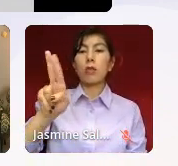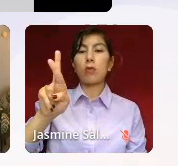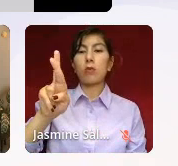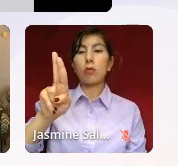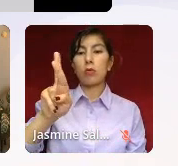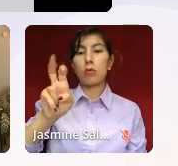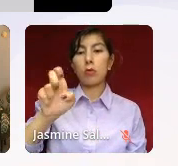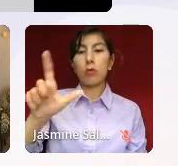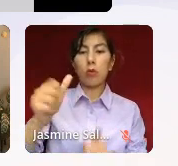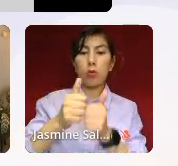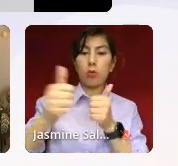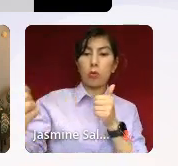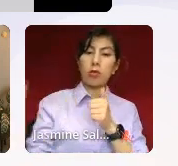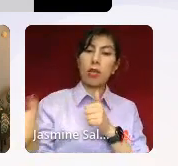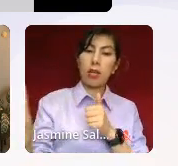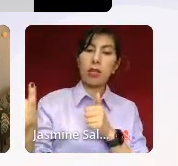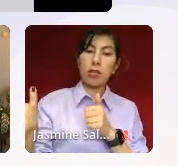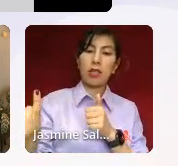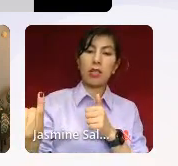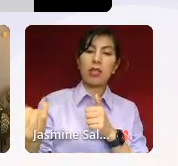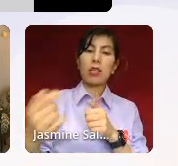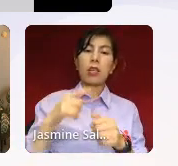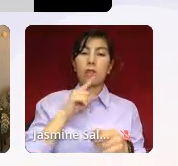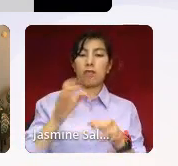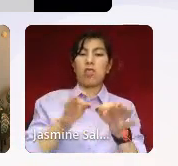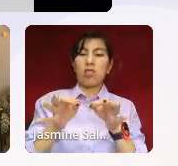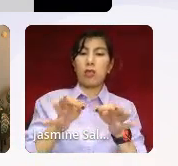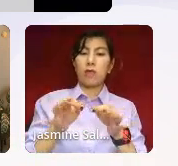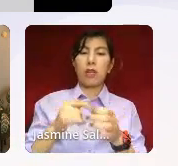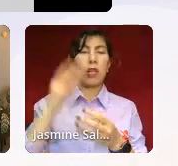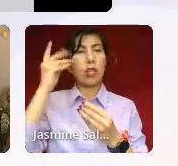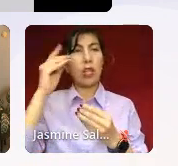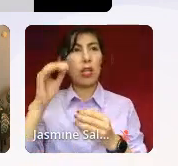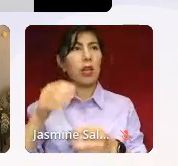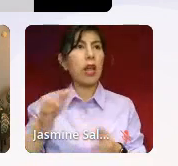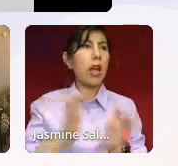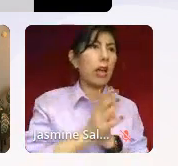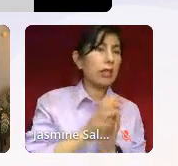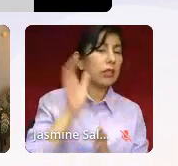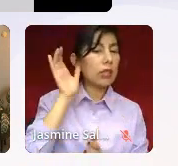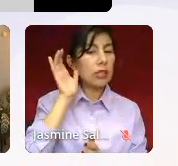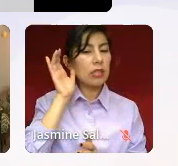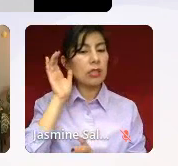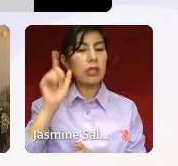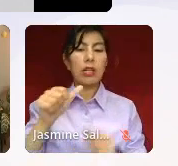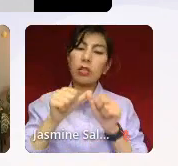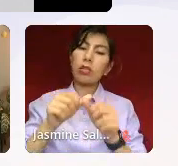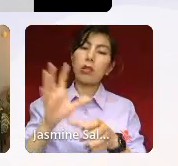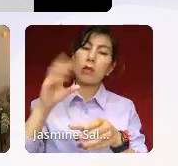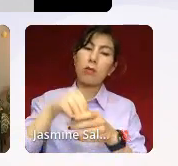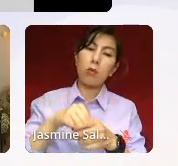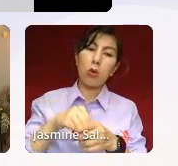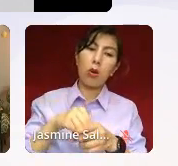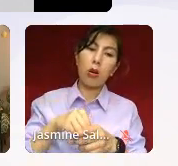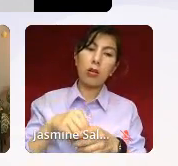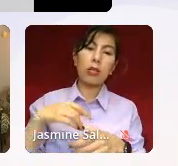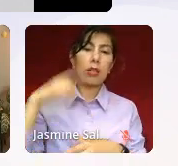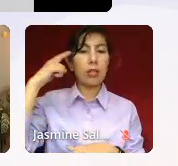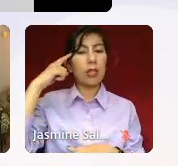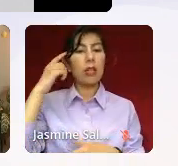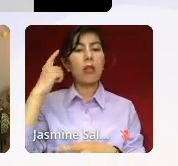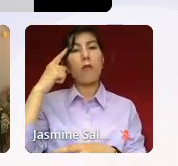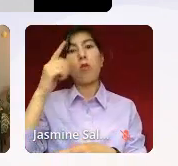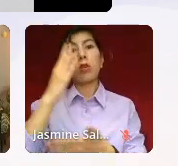things like that, and really thought about that asking and listening that continues to be a part that I think for some think, well,